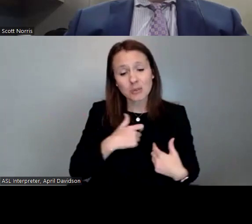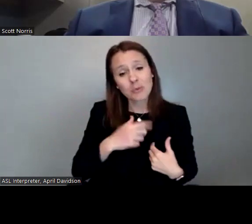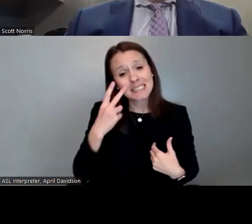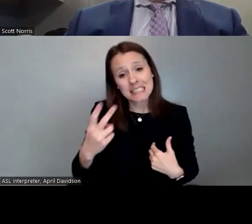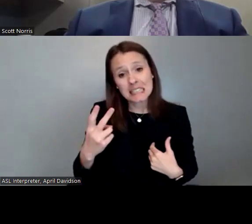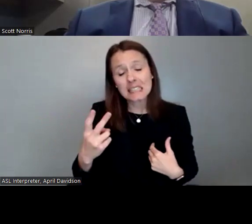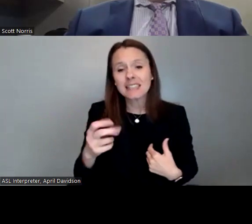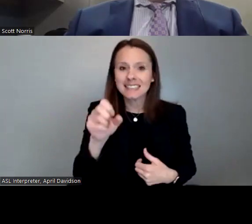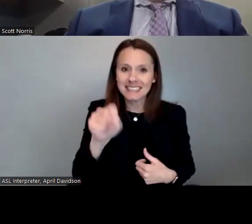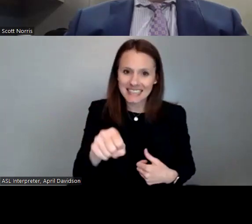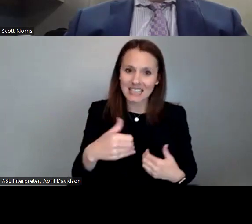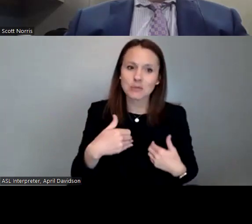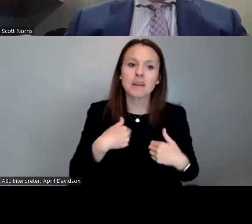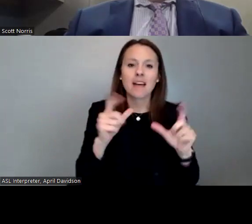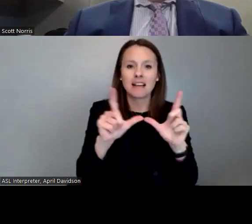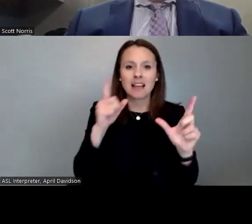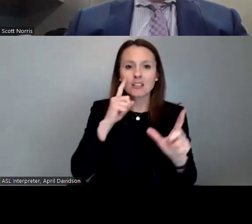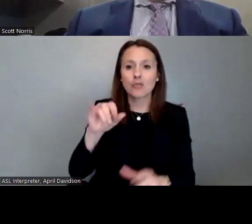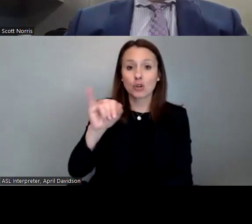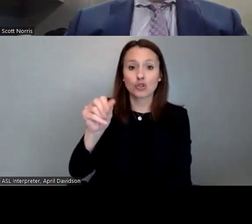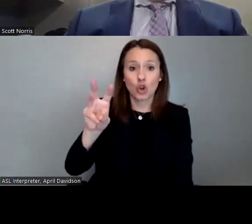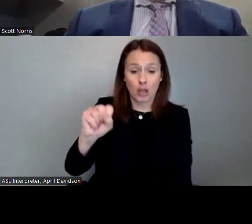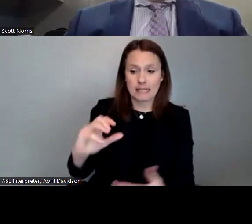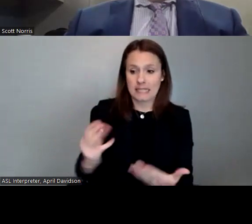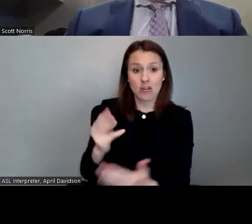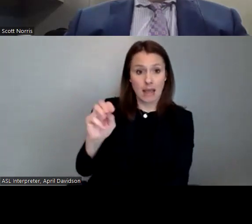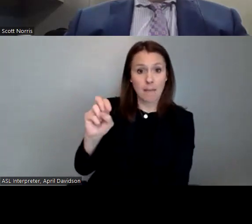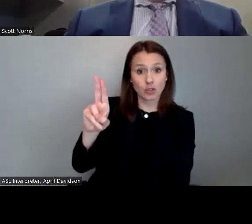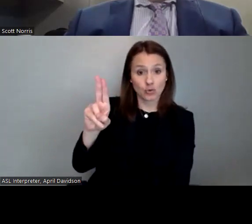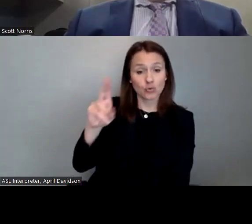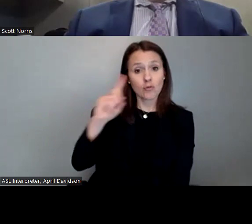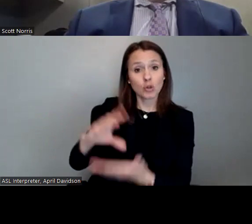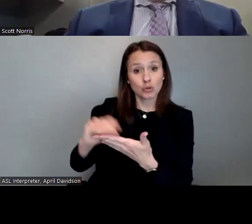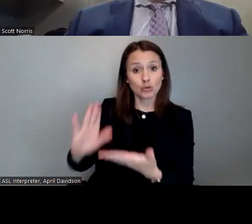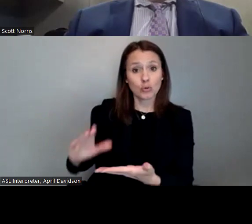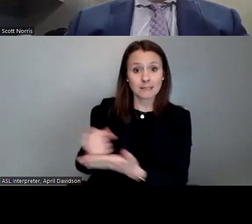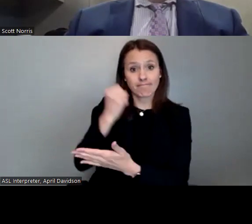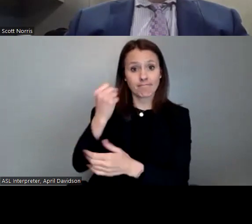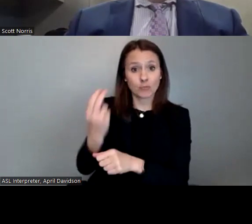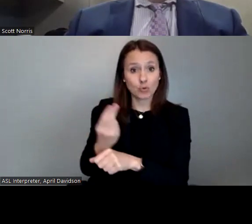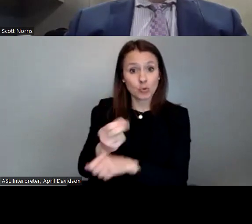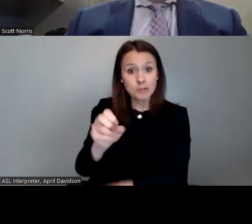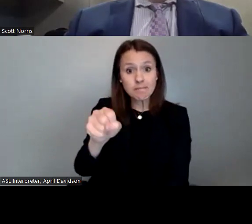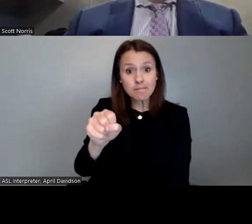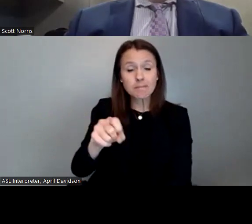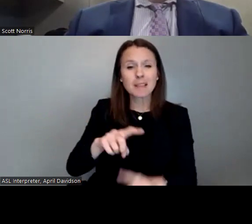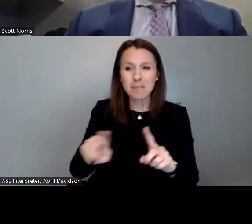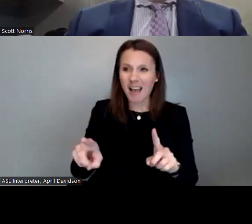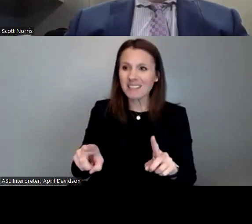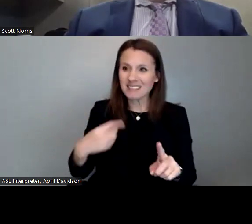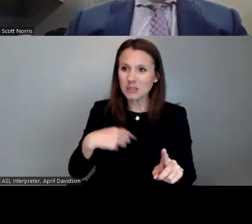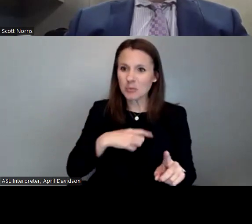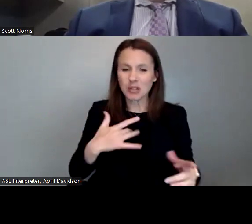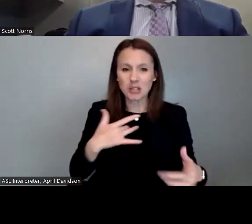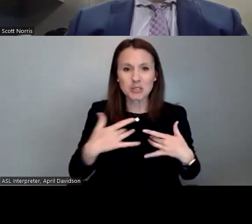while we have a license for JAWS at MSU for students to utilize, there is a concern sometimes that they